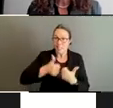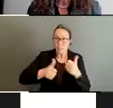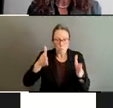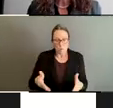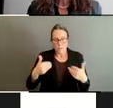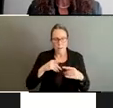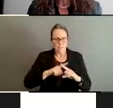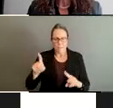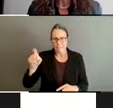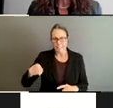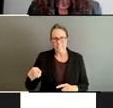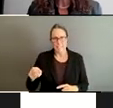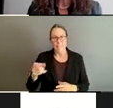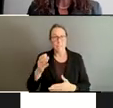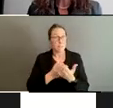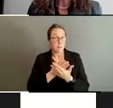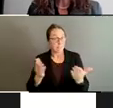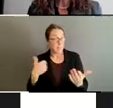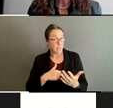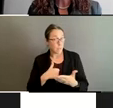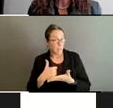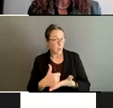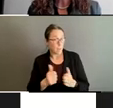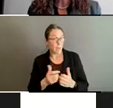you know, some of the things that people have been helping out